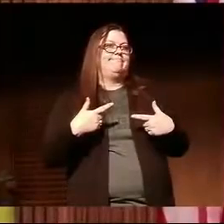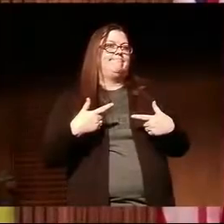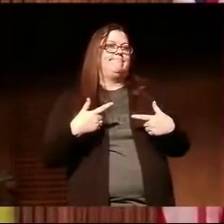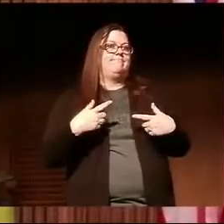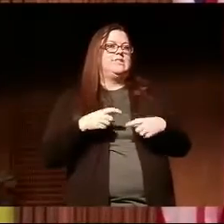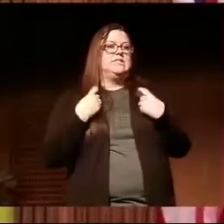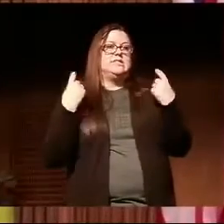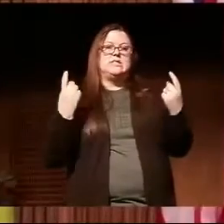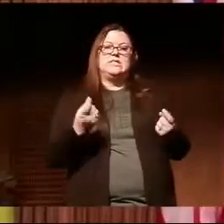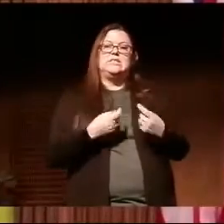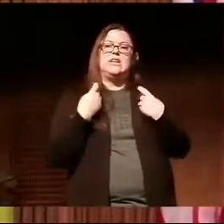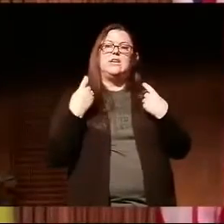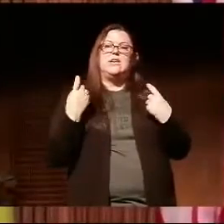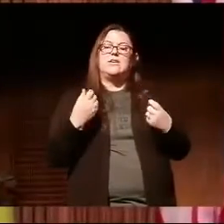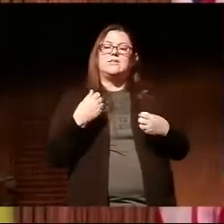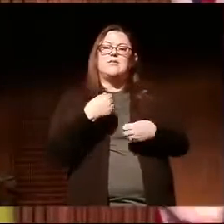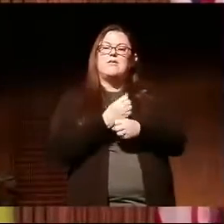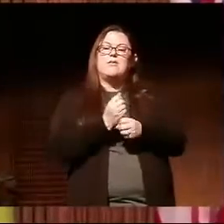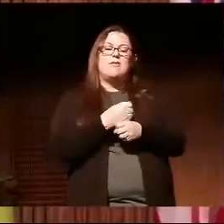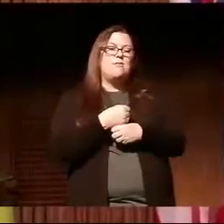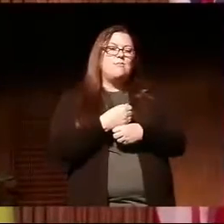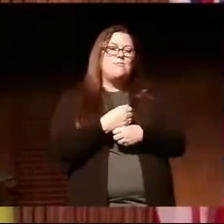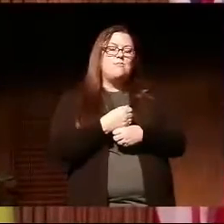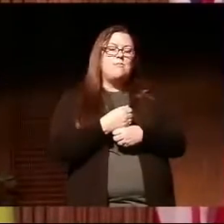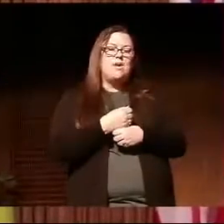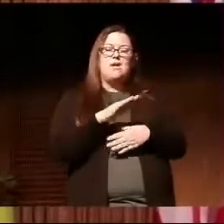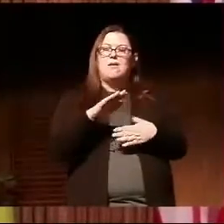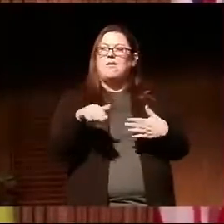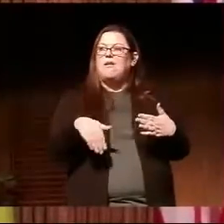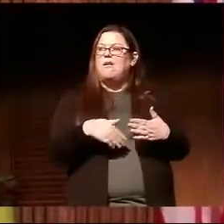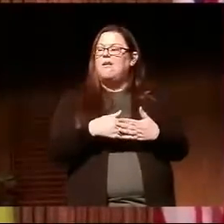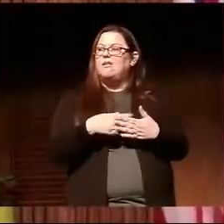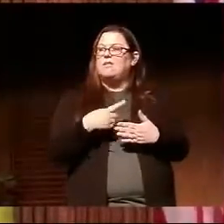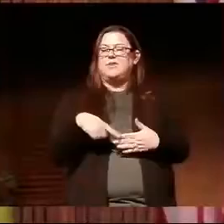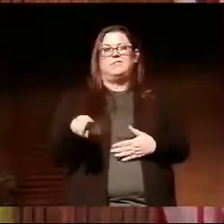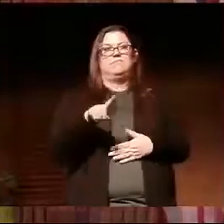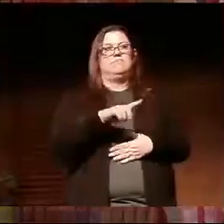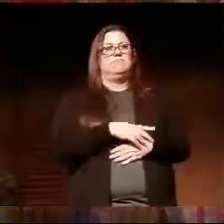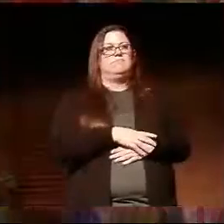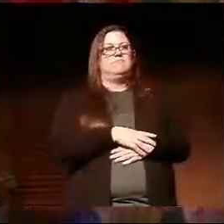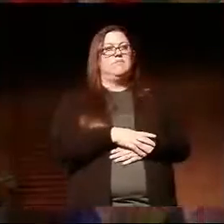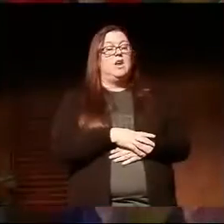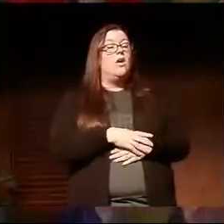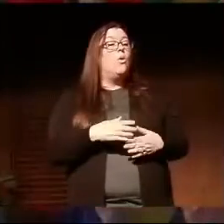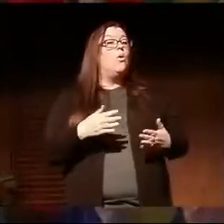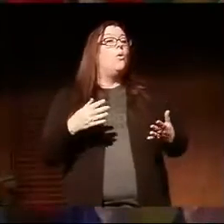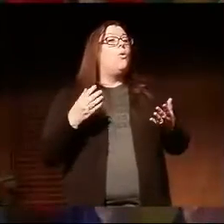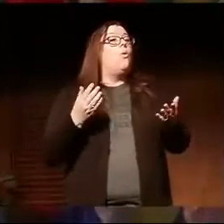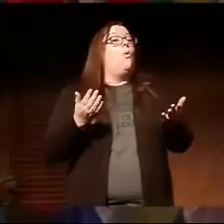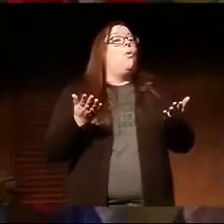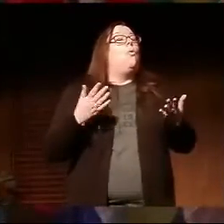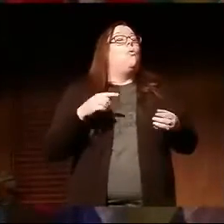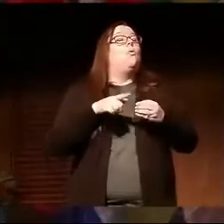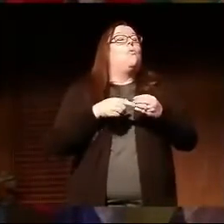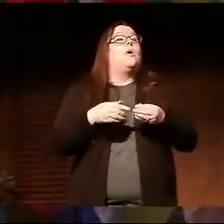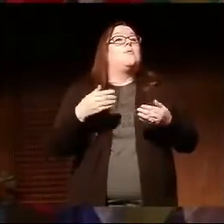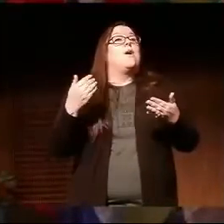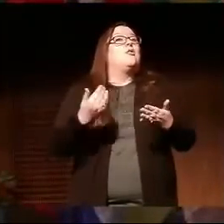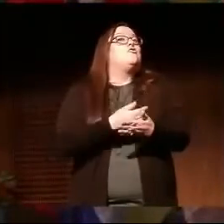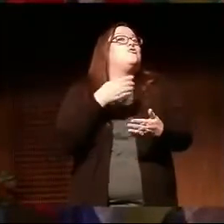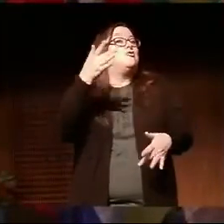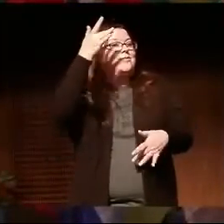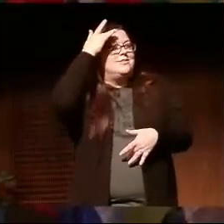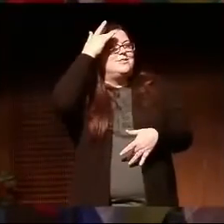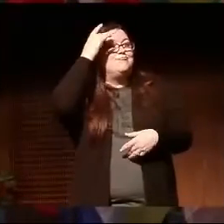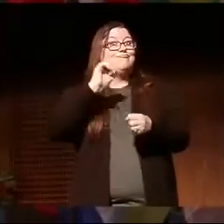Sin has caused all of this, the sickness and the disease. How about even new diseases? Novel coronavirus, anybody?